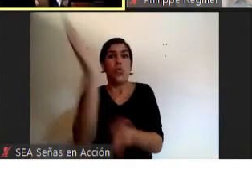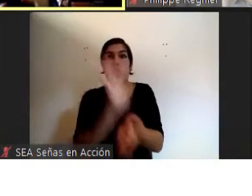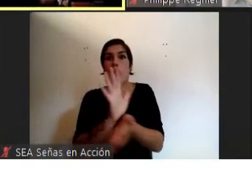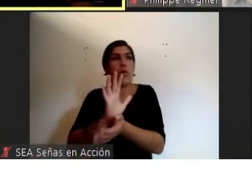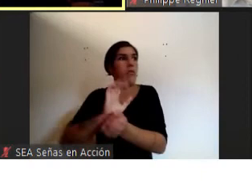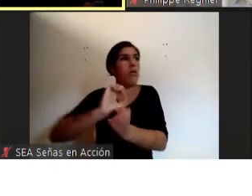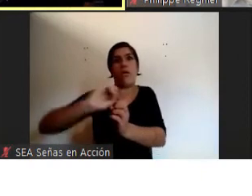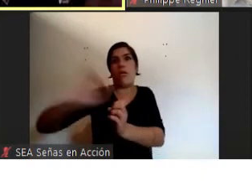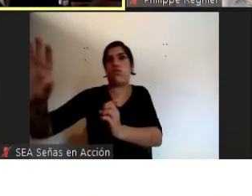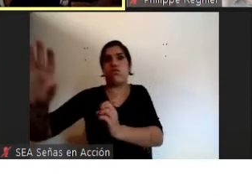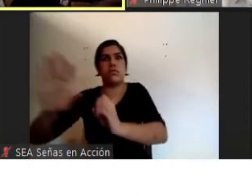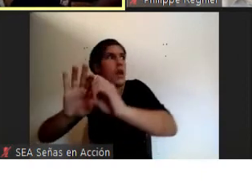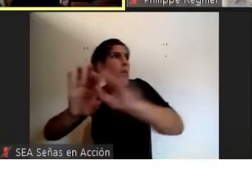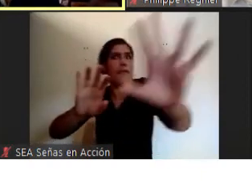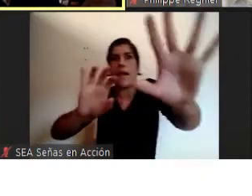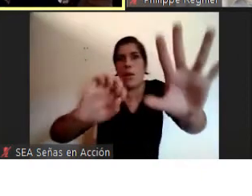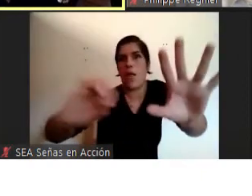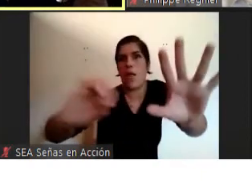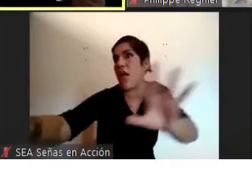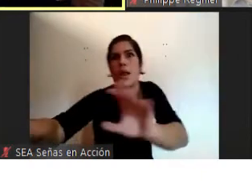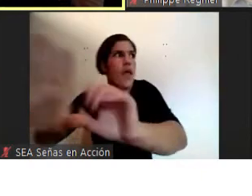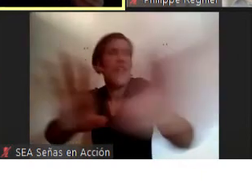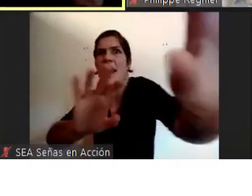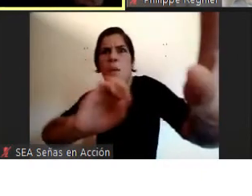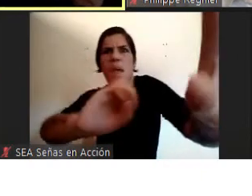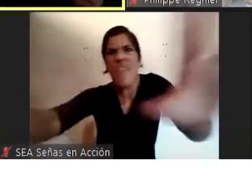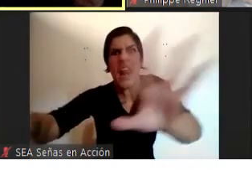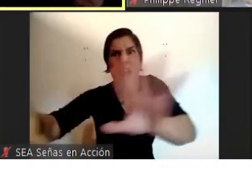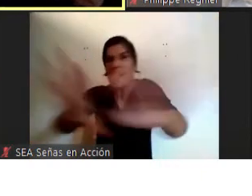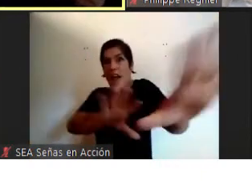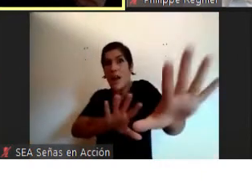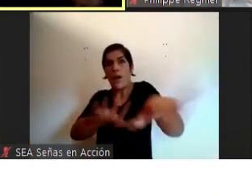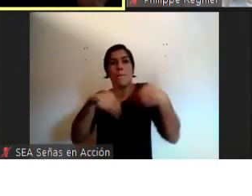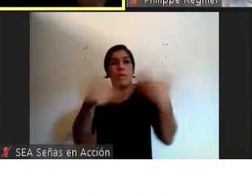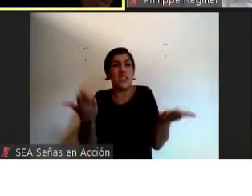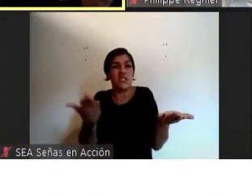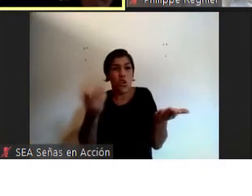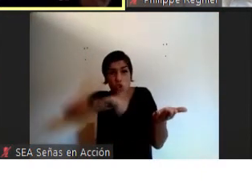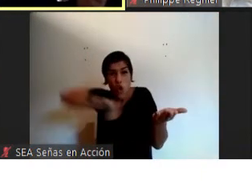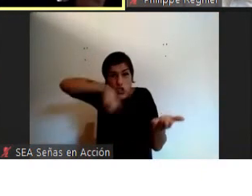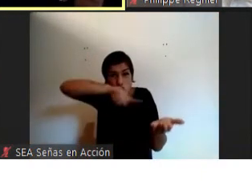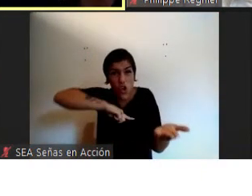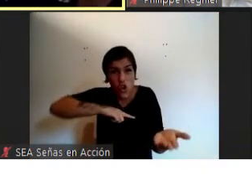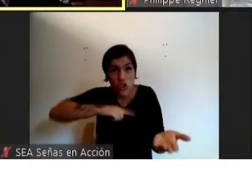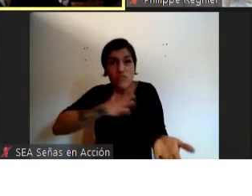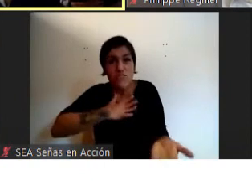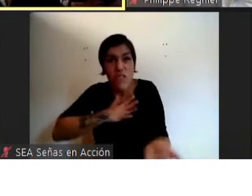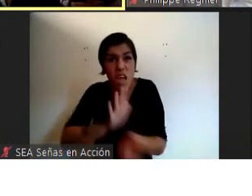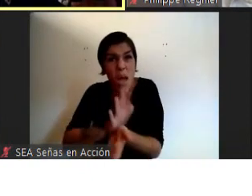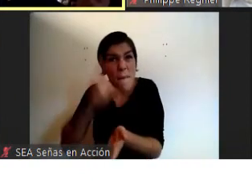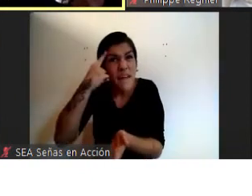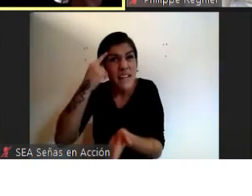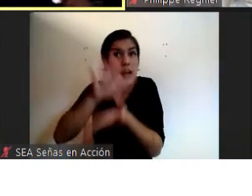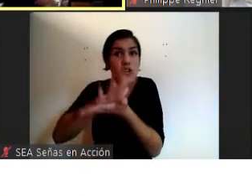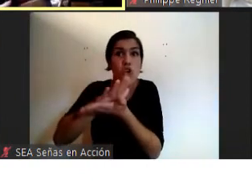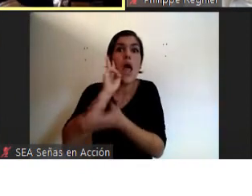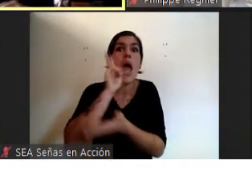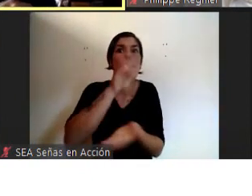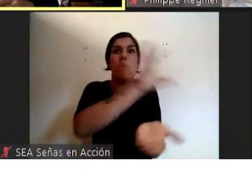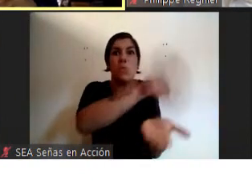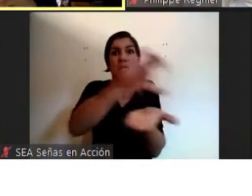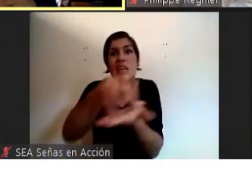So thinking about the life of museums under this regime, well, it would be